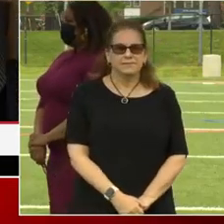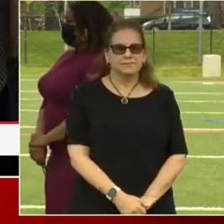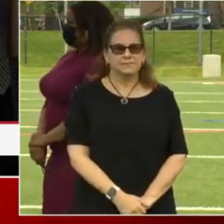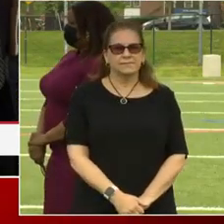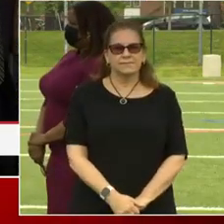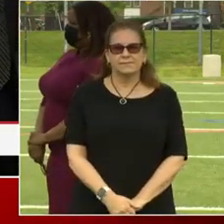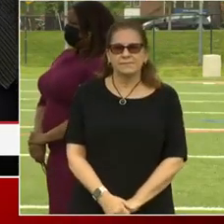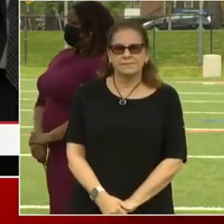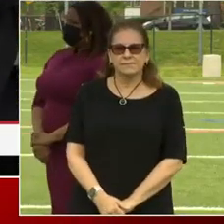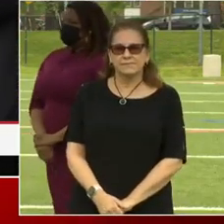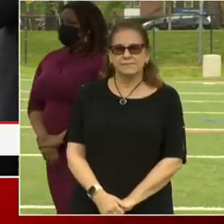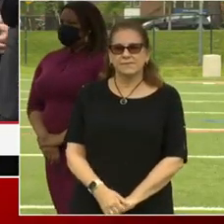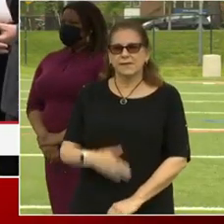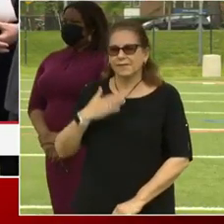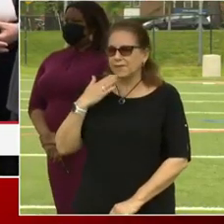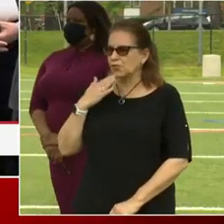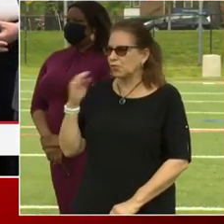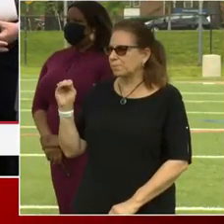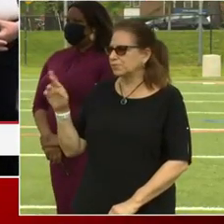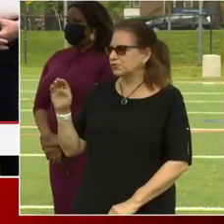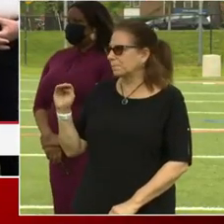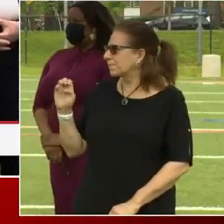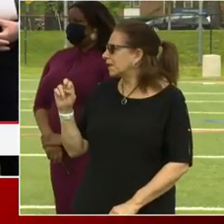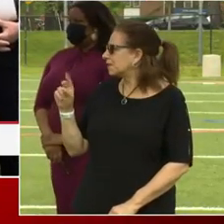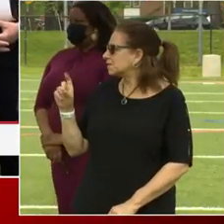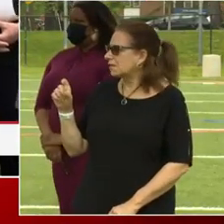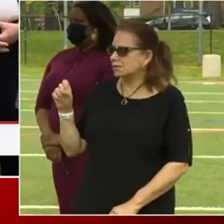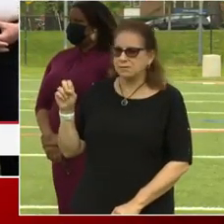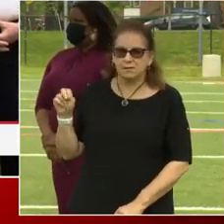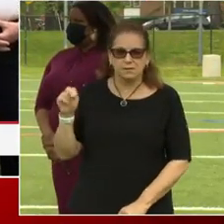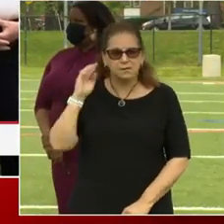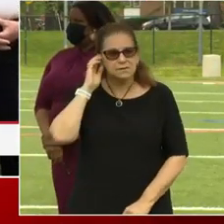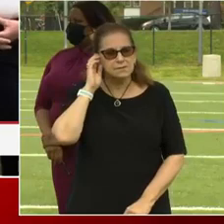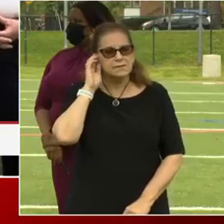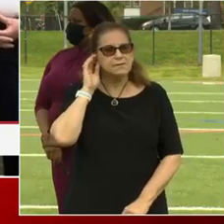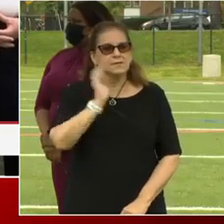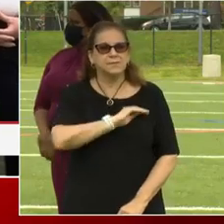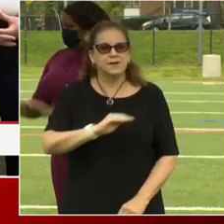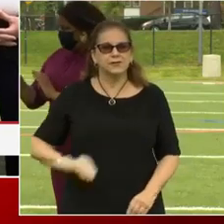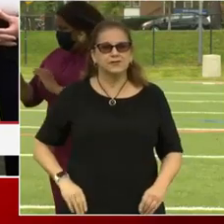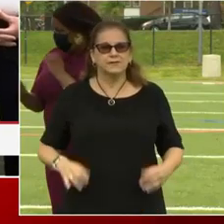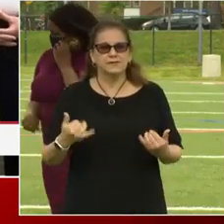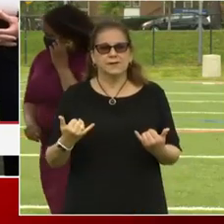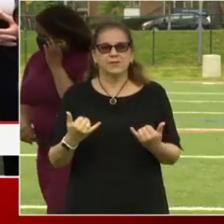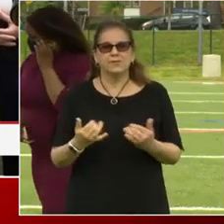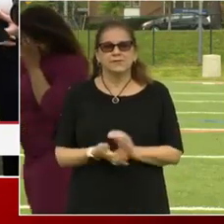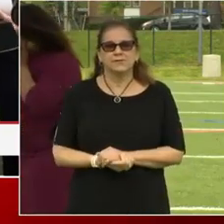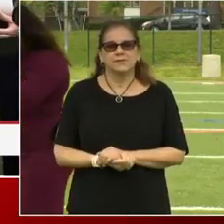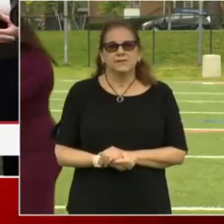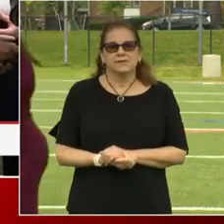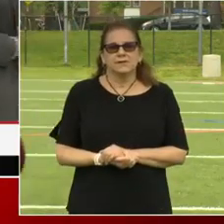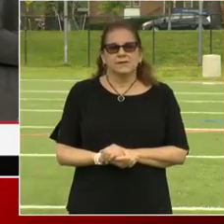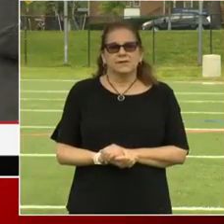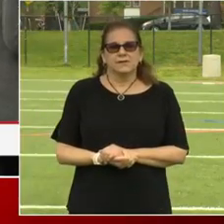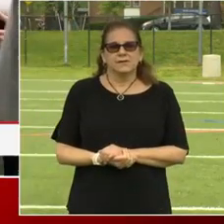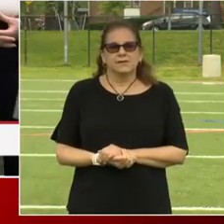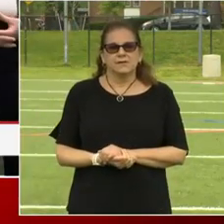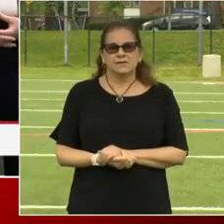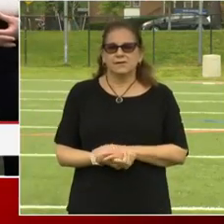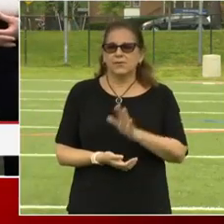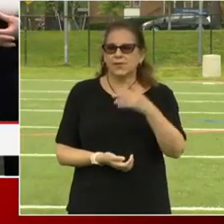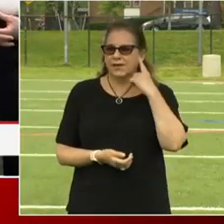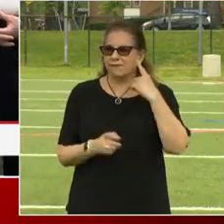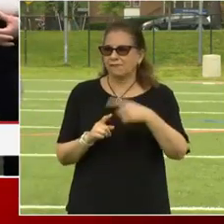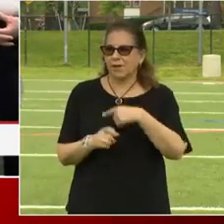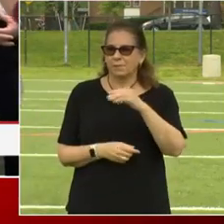Mr. Mendelson. And I think that we're going to hear from Ms. Moore. Ms. Moore.